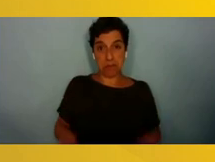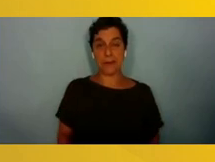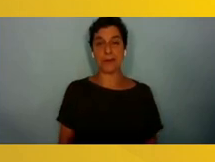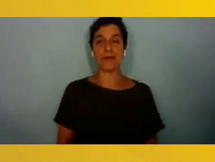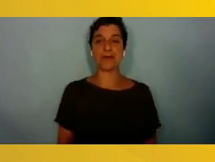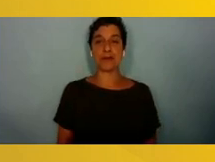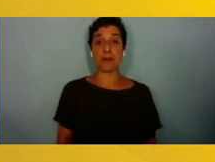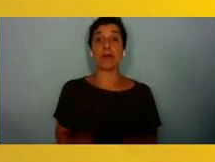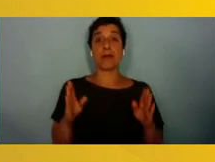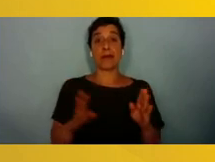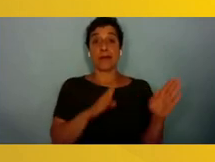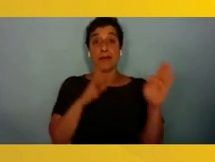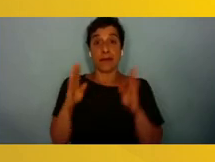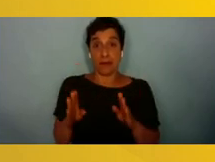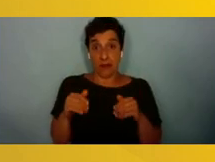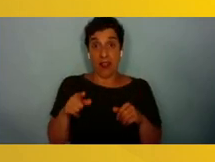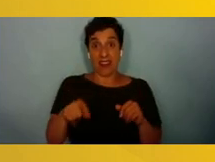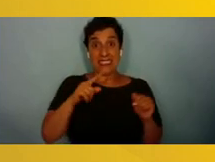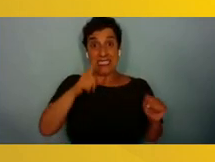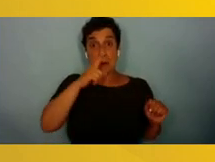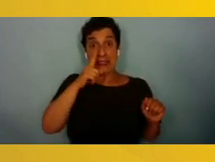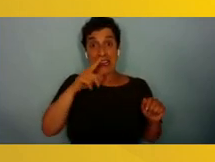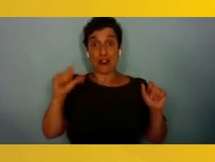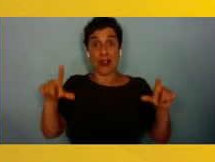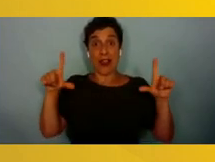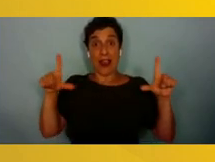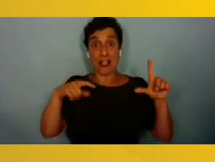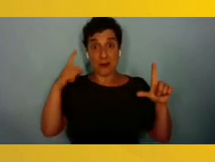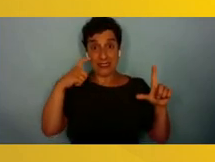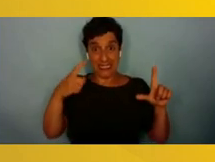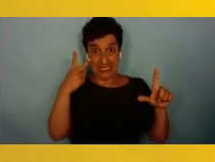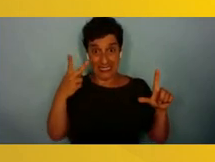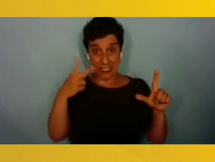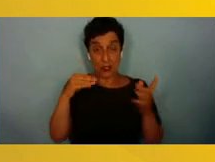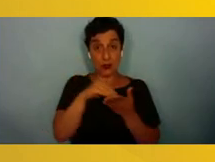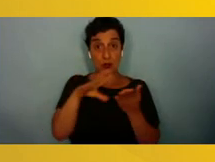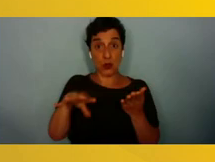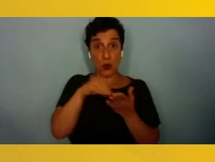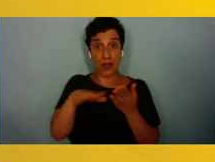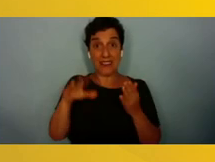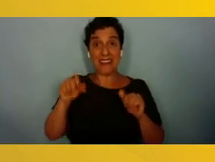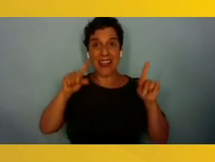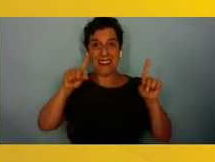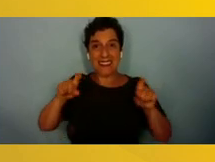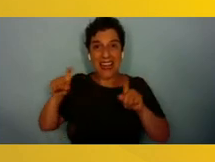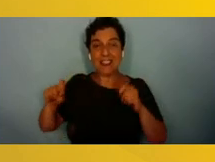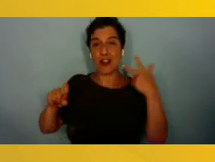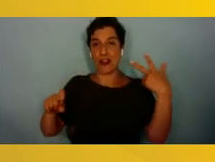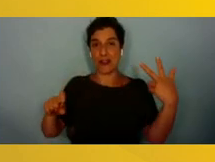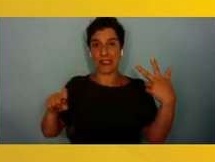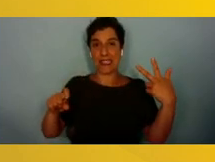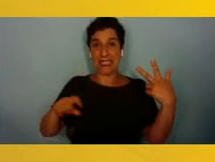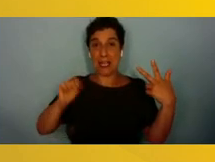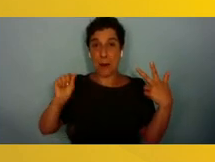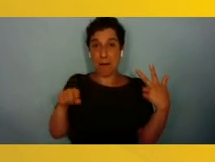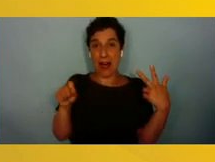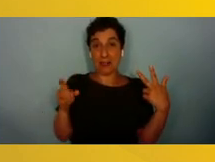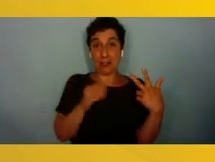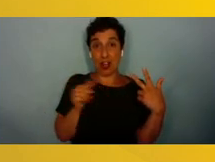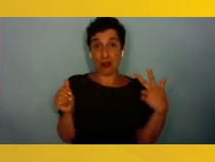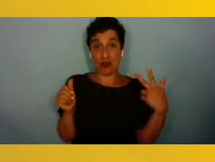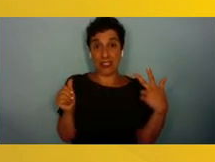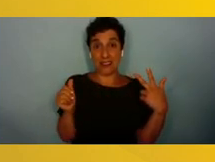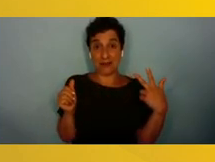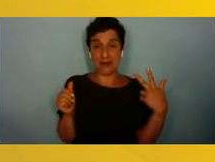So in the simulation, you'll notice that students are going to get to test three different possible solutions, and they're the